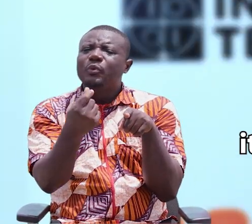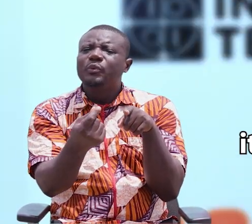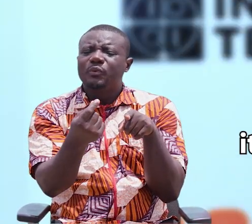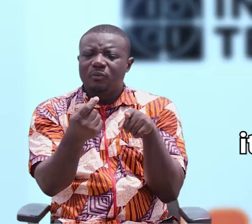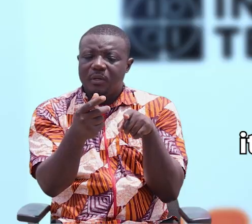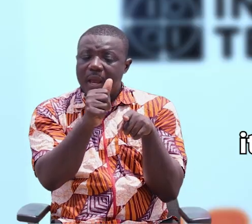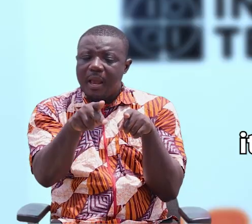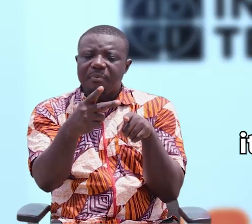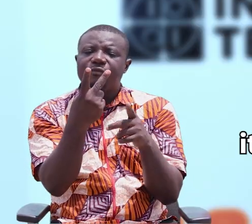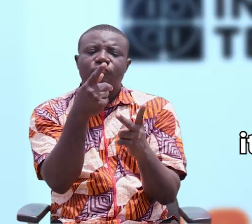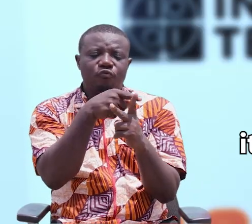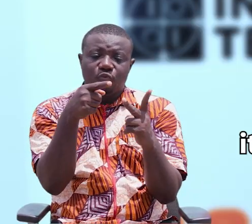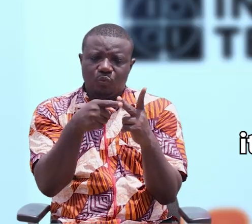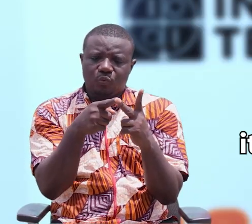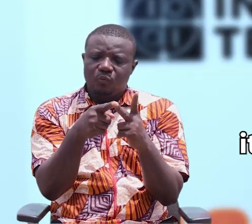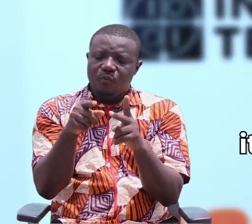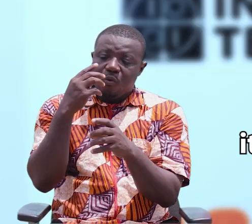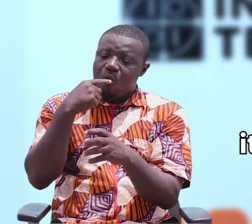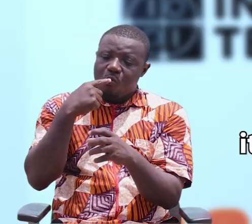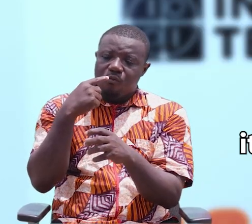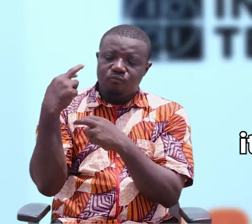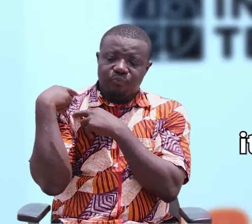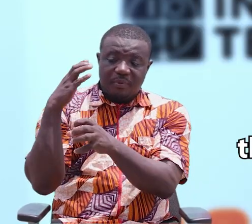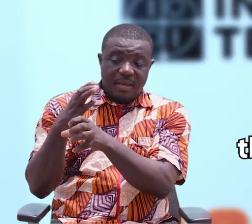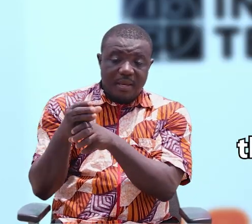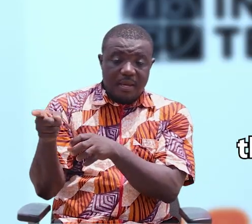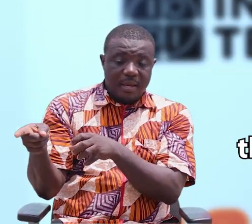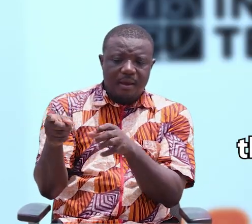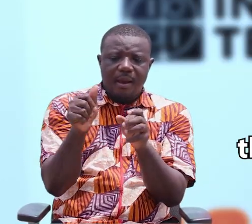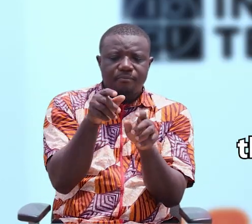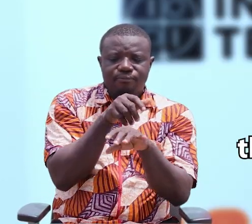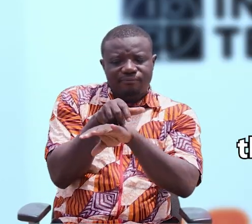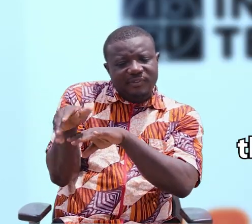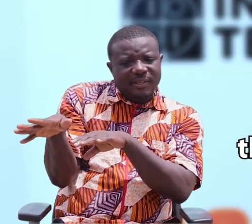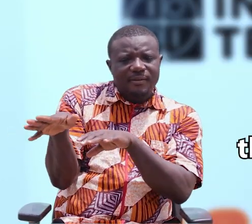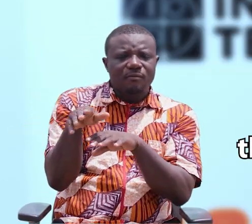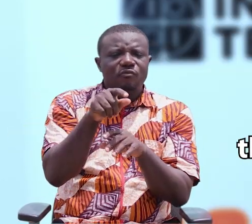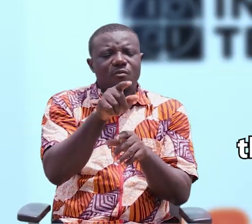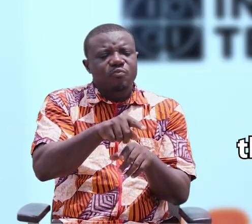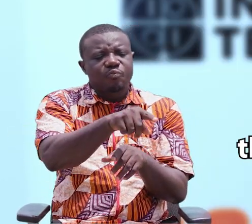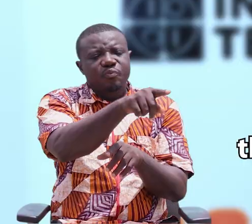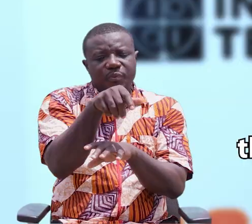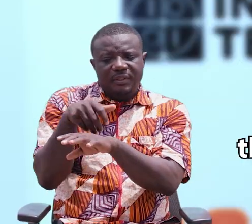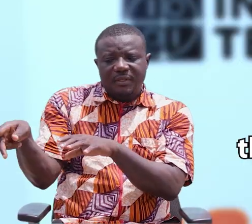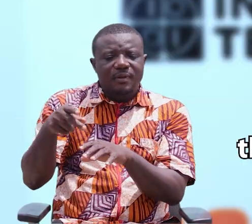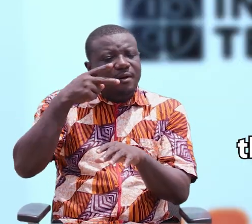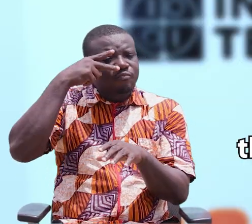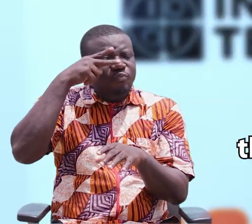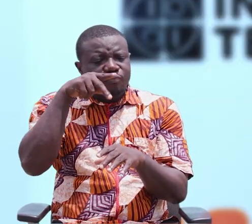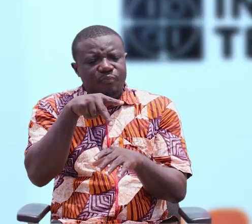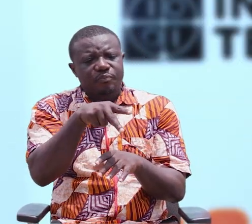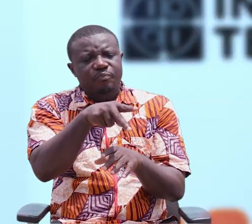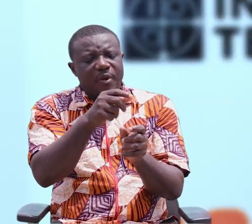it works in two modes. You as the user and also your caregiver. The caregiver is able to track you wherever you are because of this